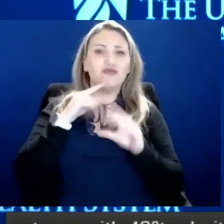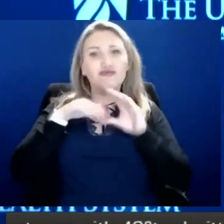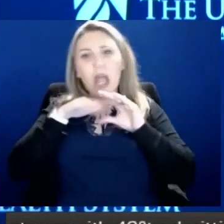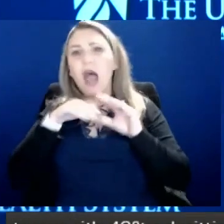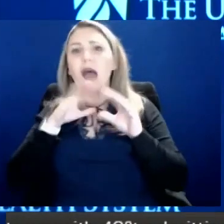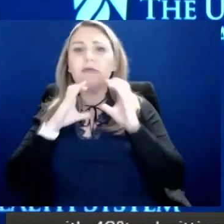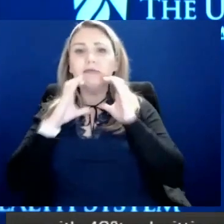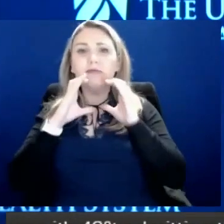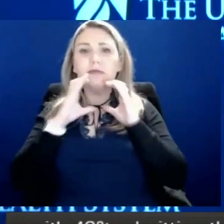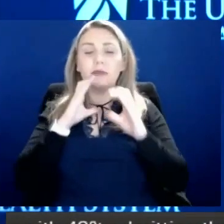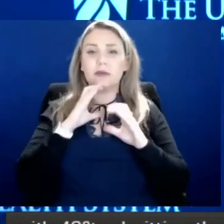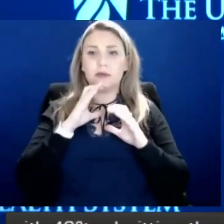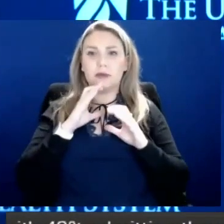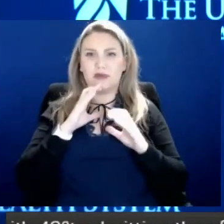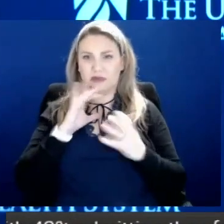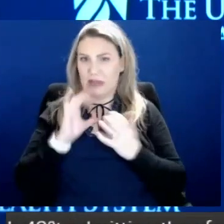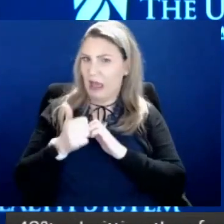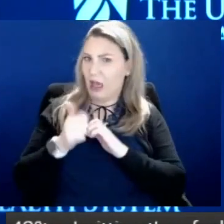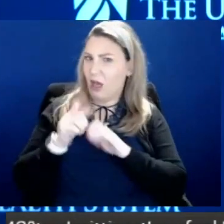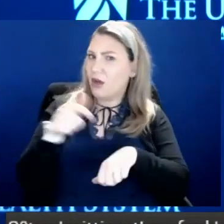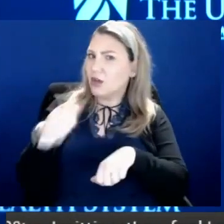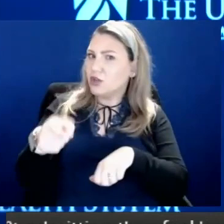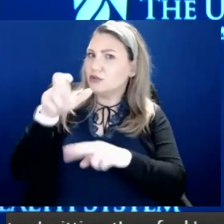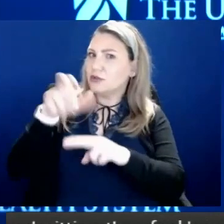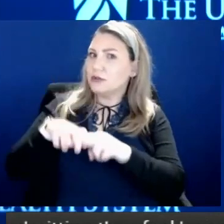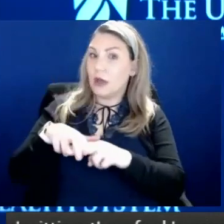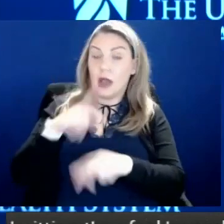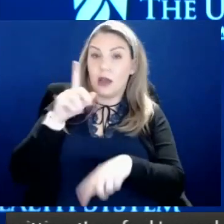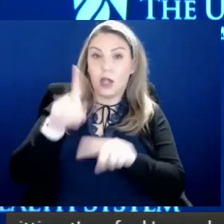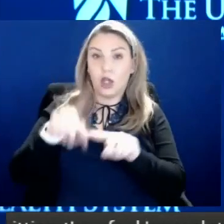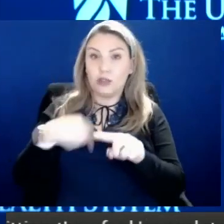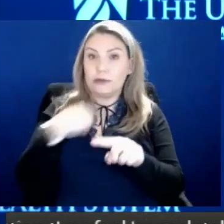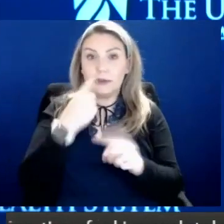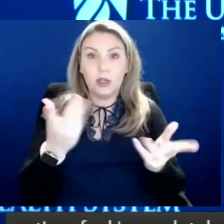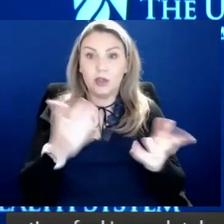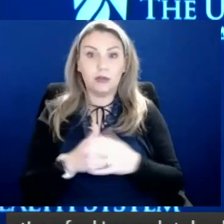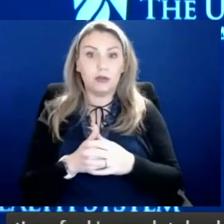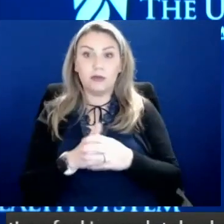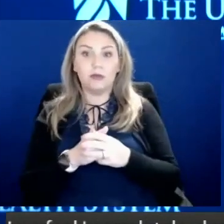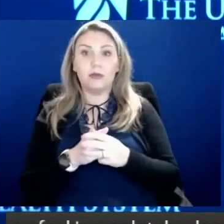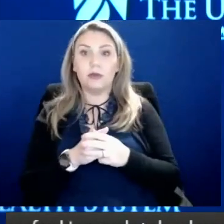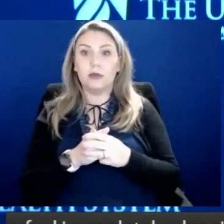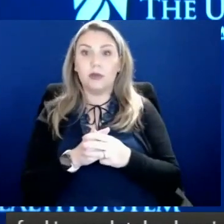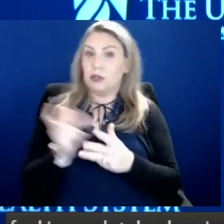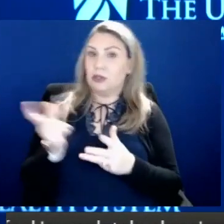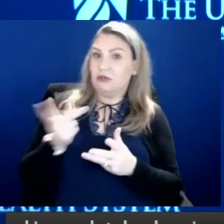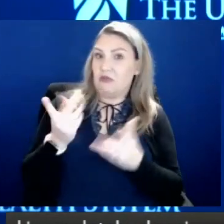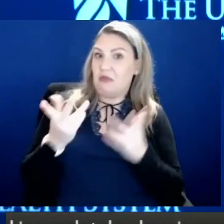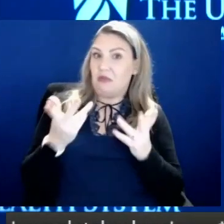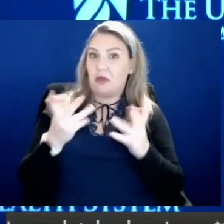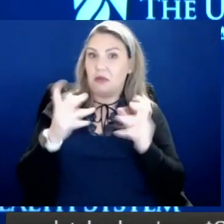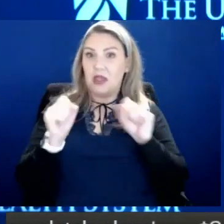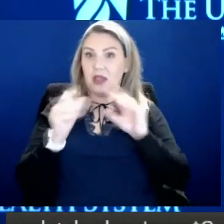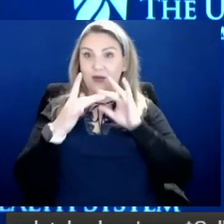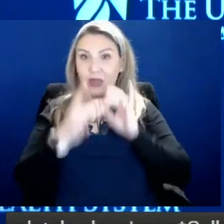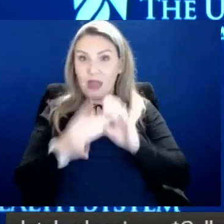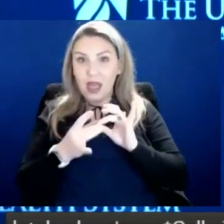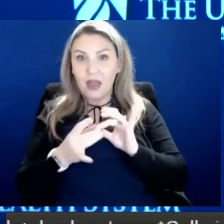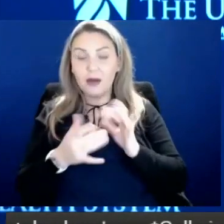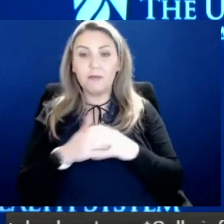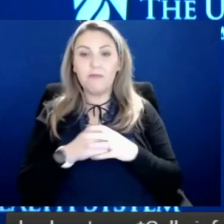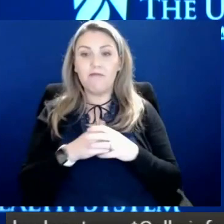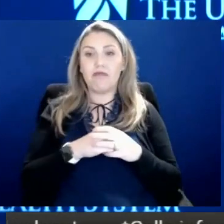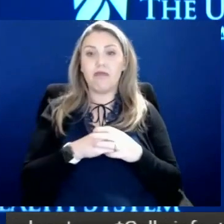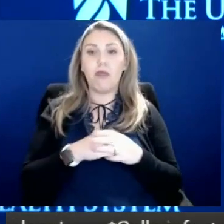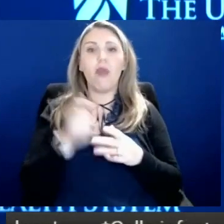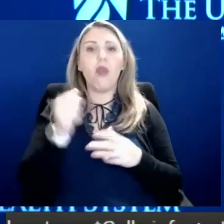bed. He'd be like, how long have you been sitting here? And I would not know. I could not tell you. Stephanie and Kelly might be able to relate to that. Or then when it was time to